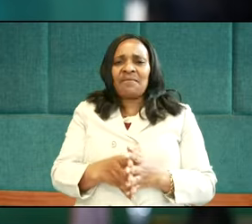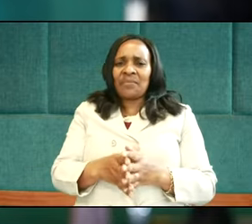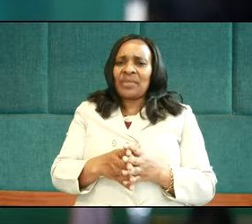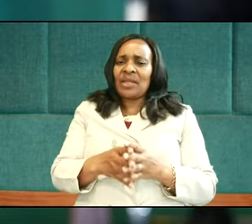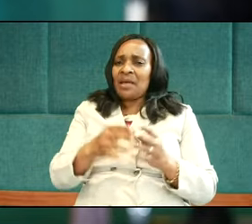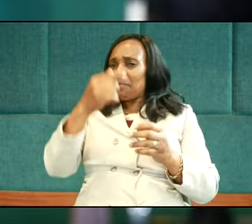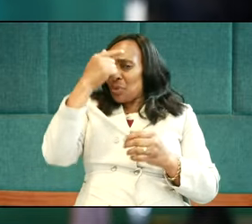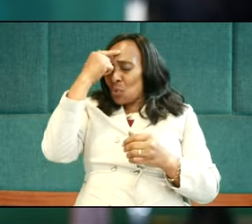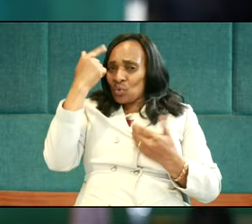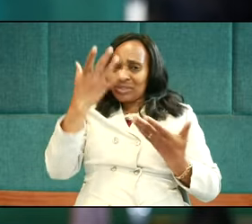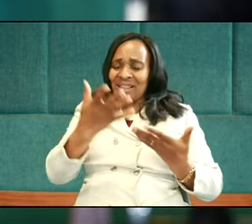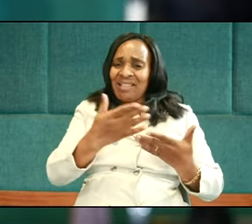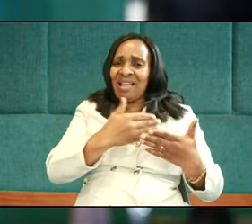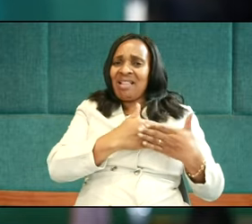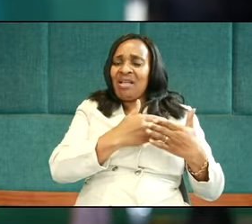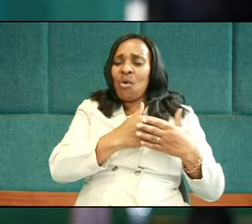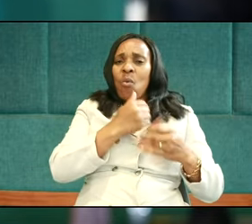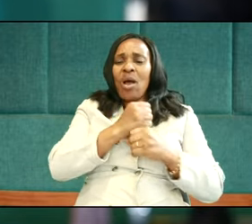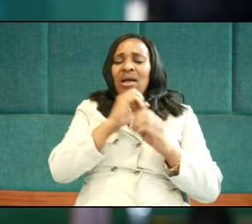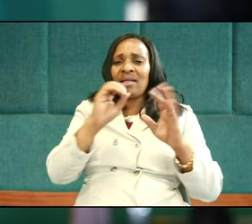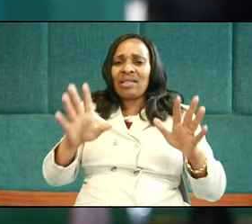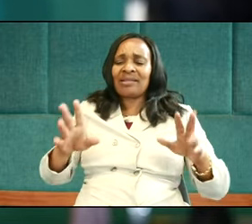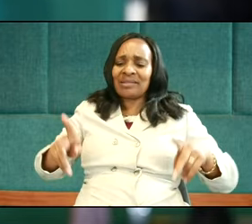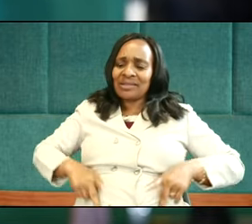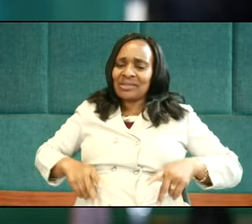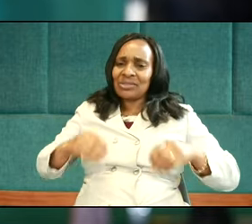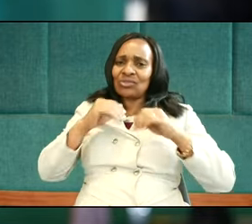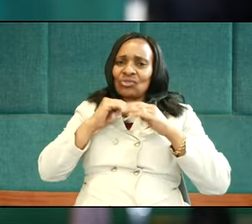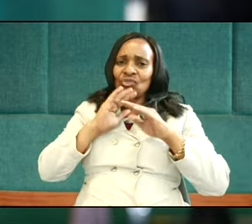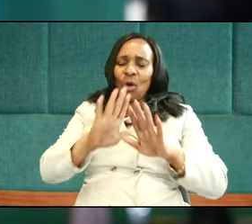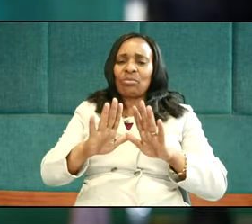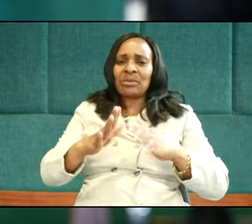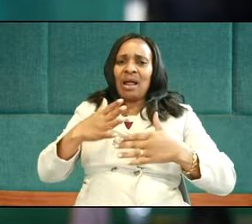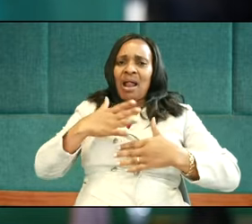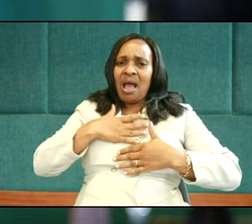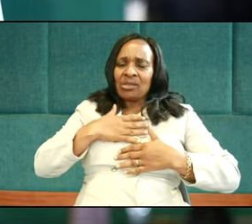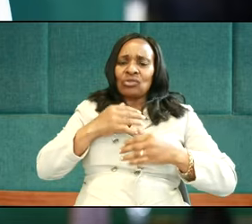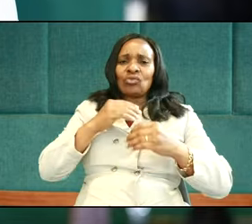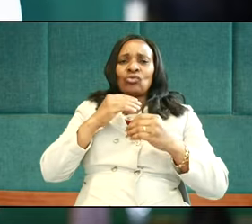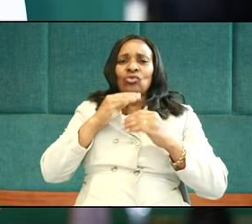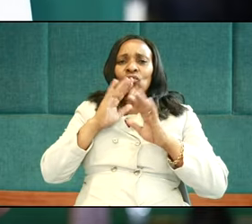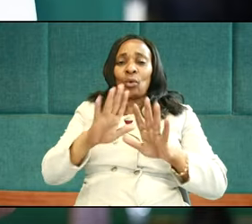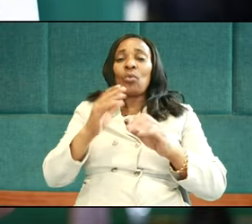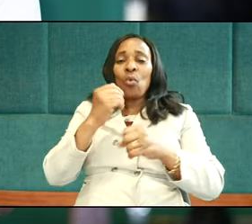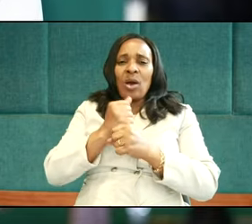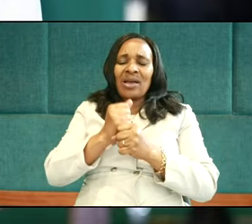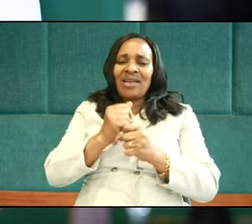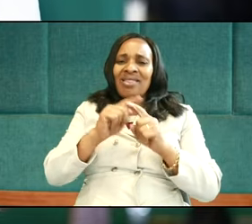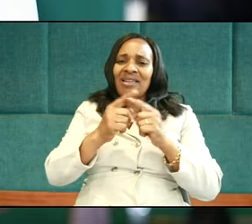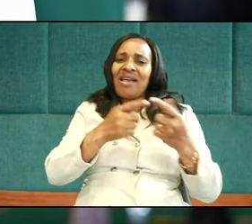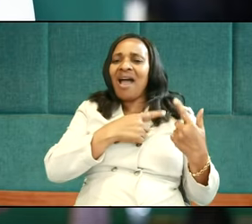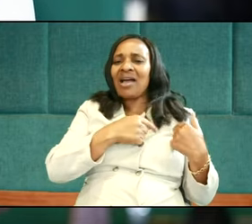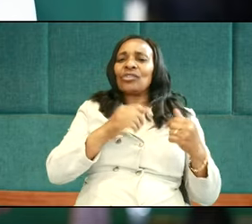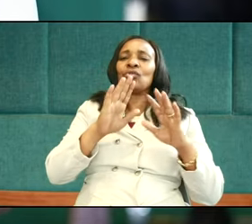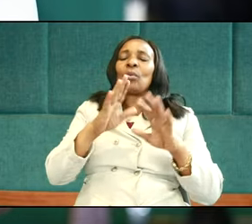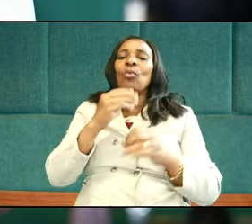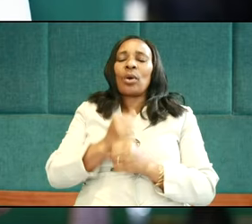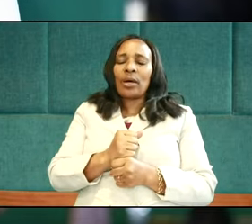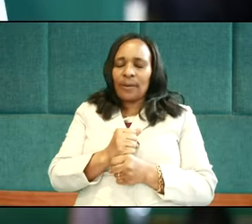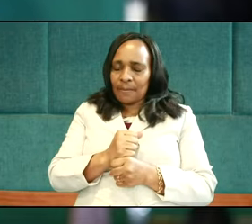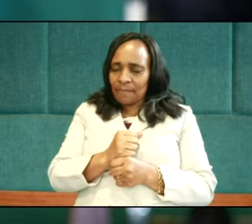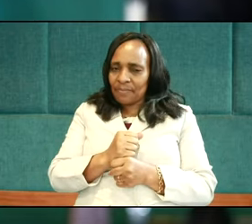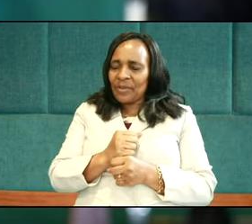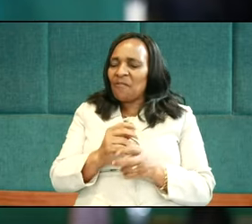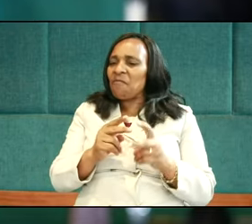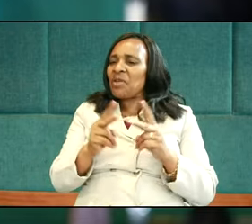liver stopped working, his kidneys stopped working, his lungs stopped working, and then his heart stopped working. It